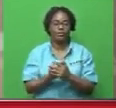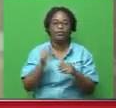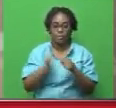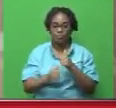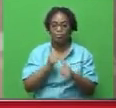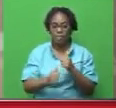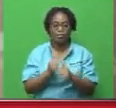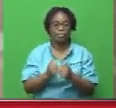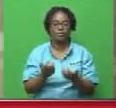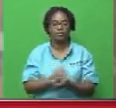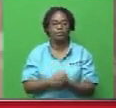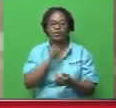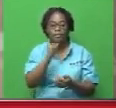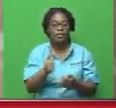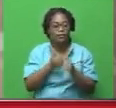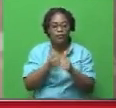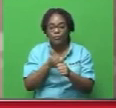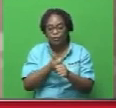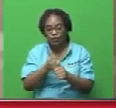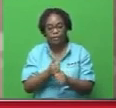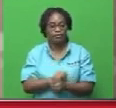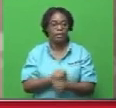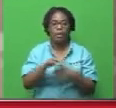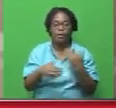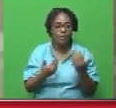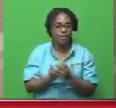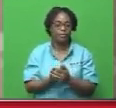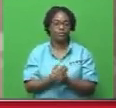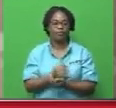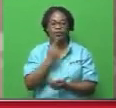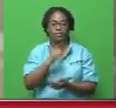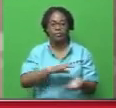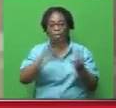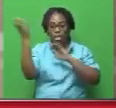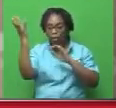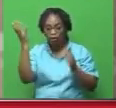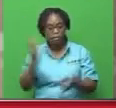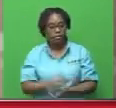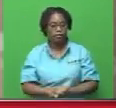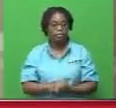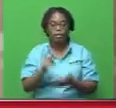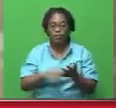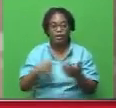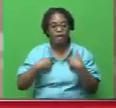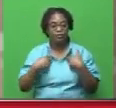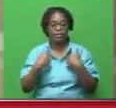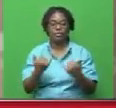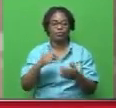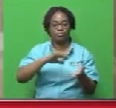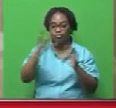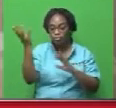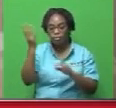that's consistent with the overall objective, you have chaos. And that is what we have right now. We have chaos in our justice